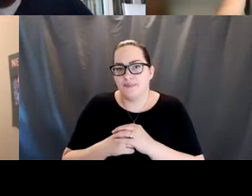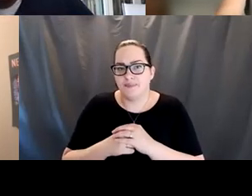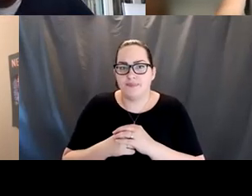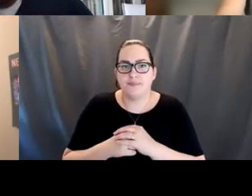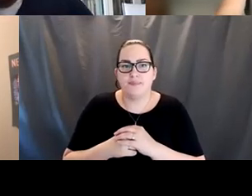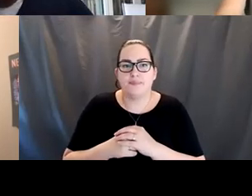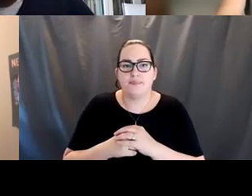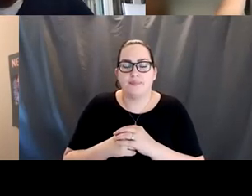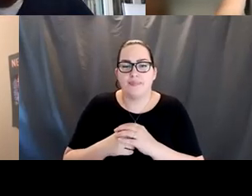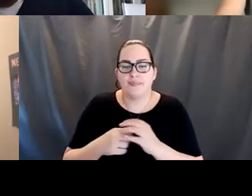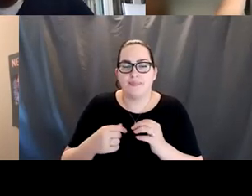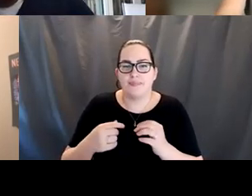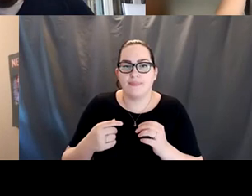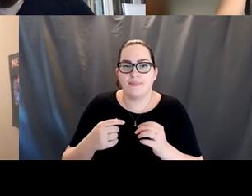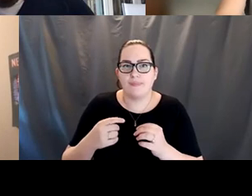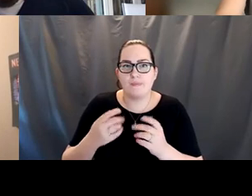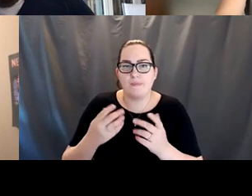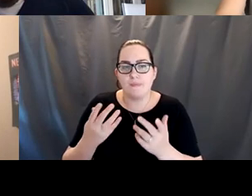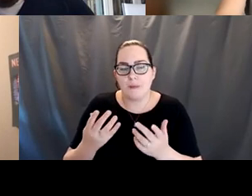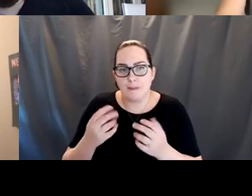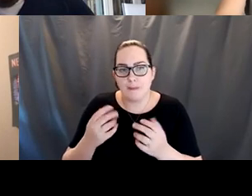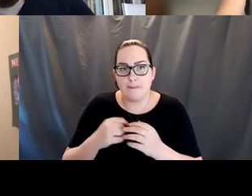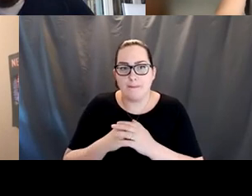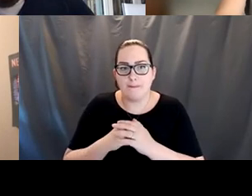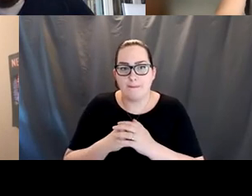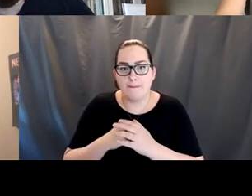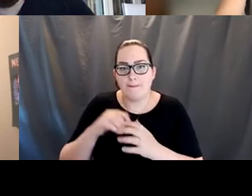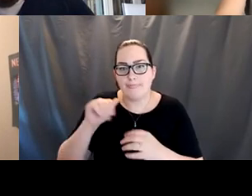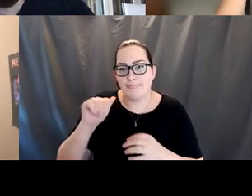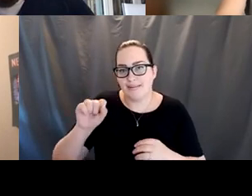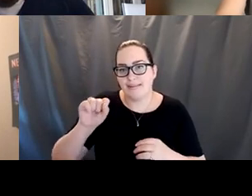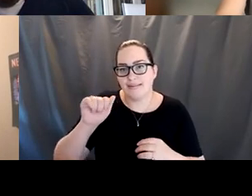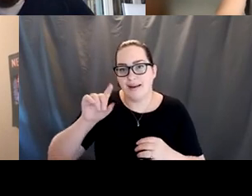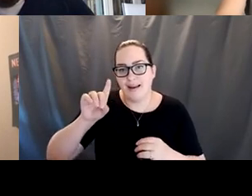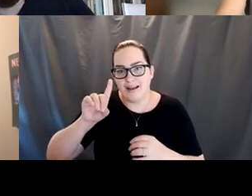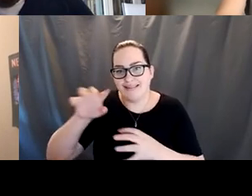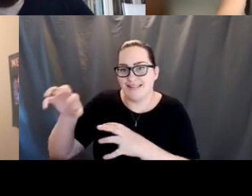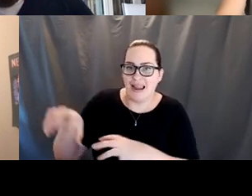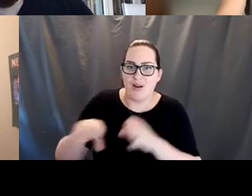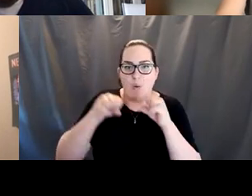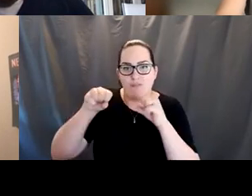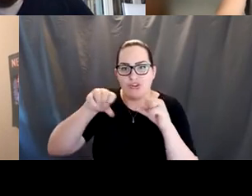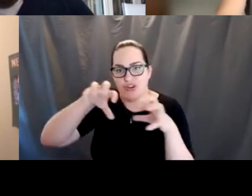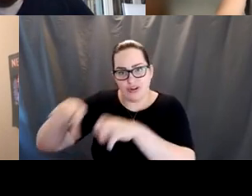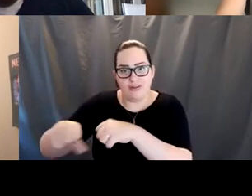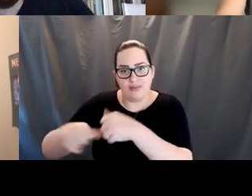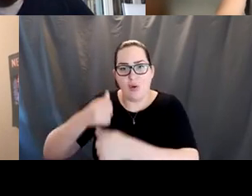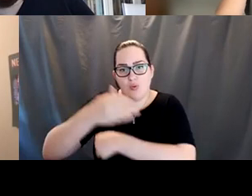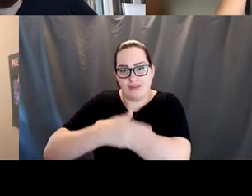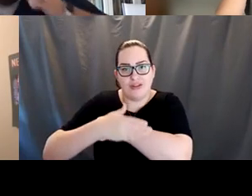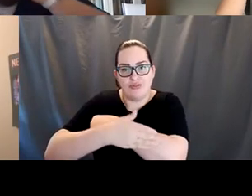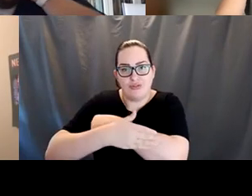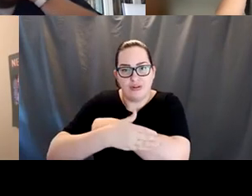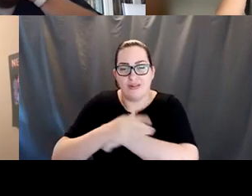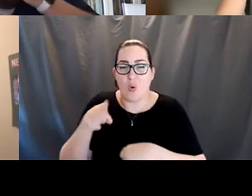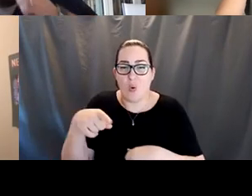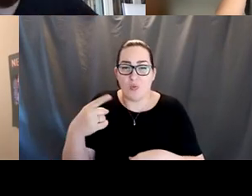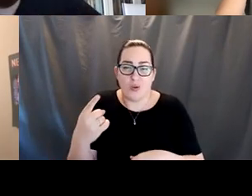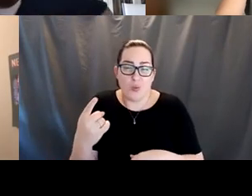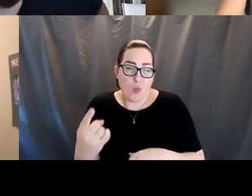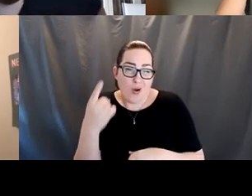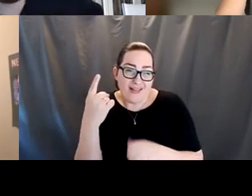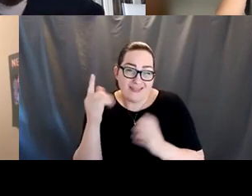really confused people, and it's our duty as the people creating this stuff to make sure people understand what's